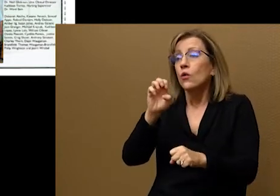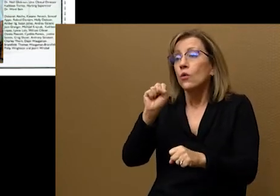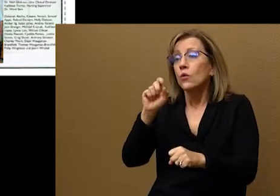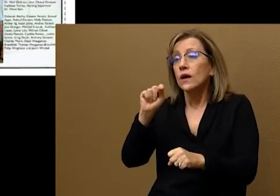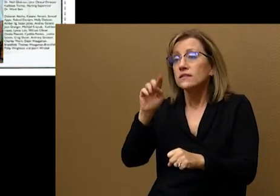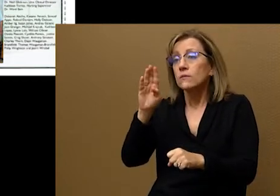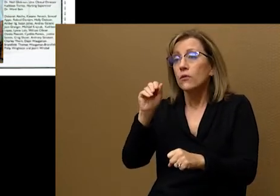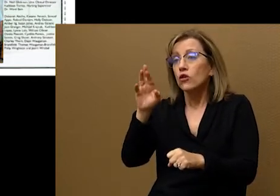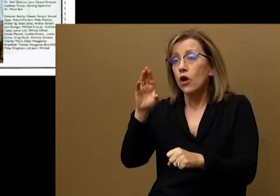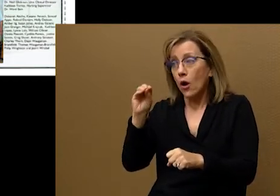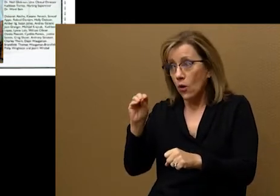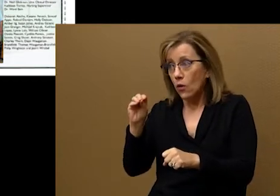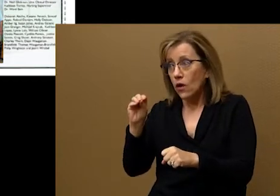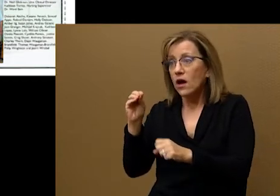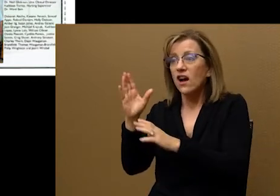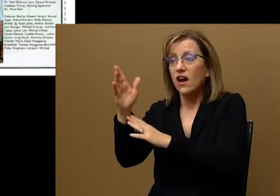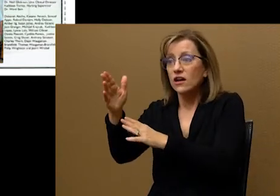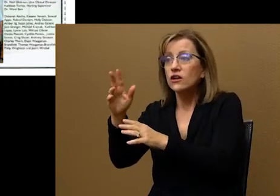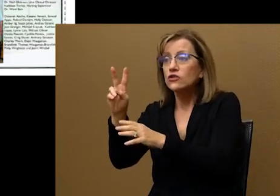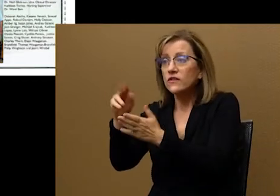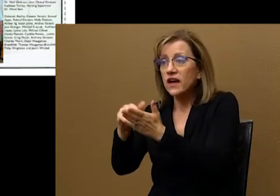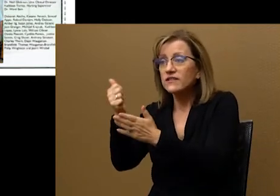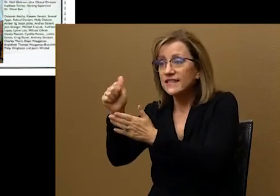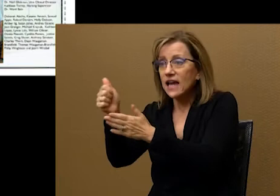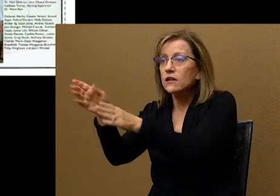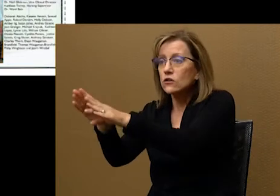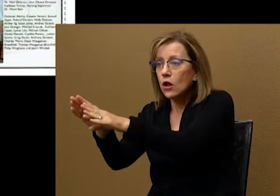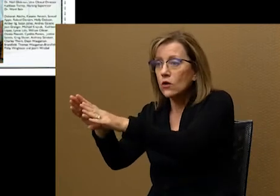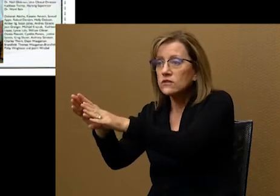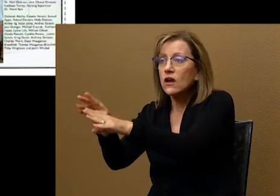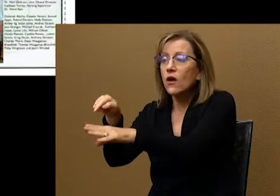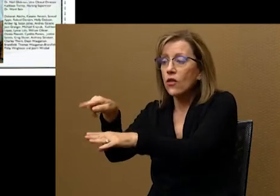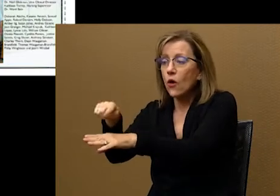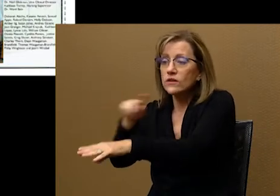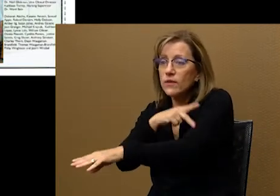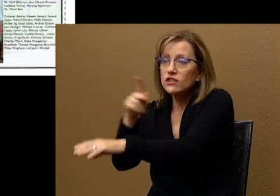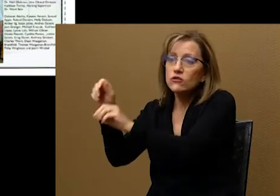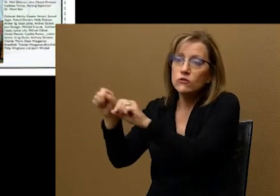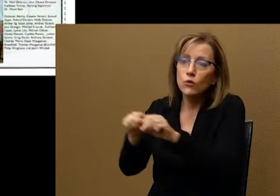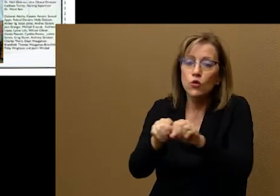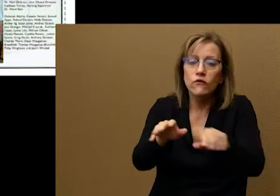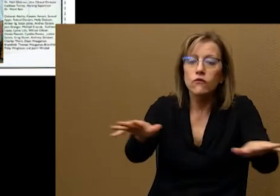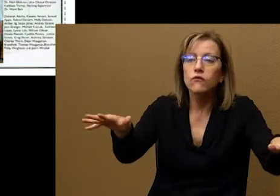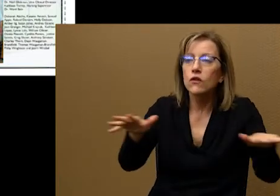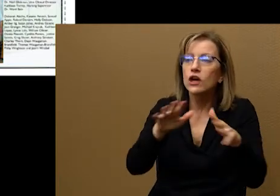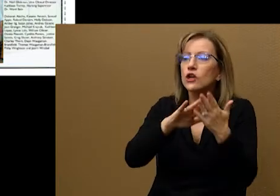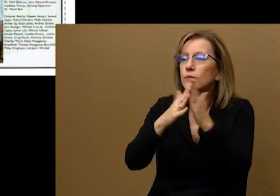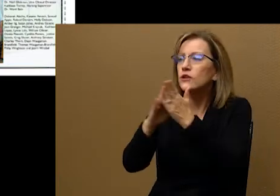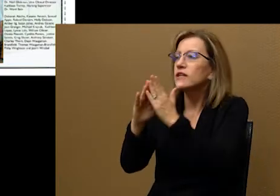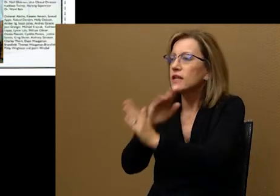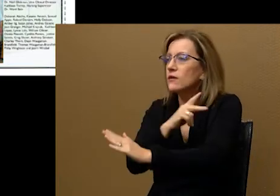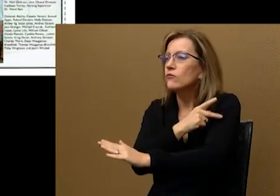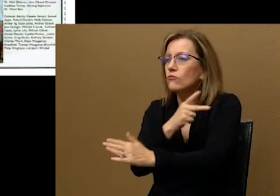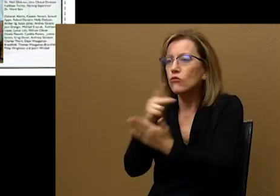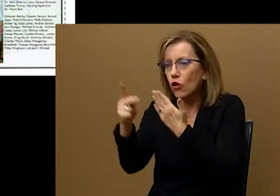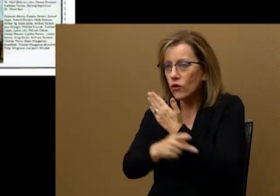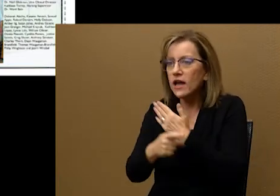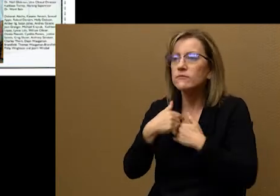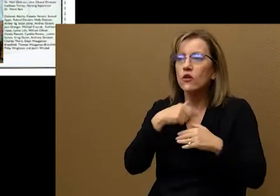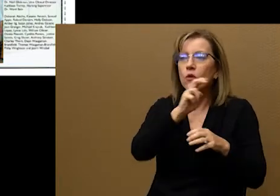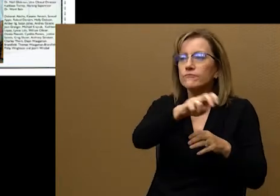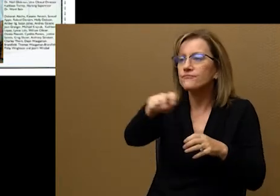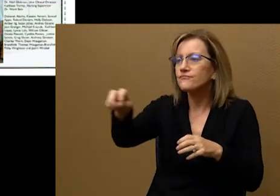at Westboro eventually closed in 2010. A lot of the patients moved into community programs. I worked with them